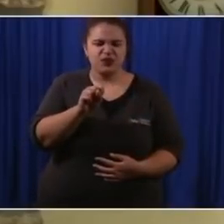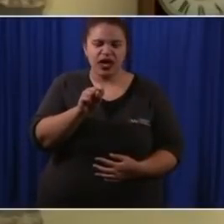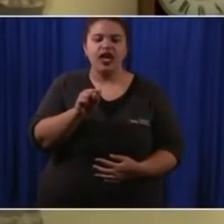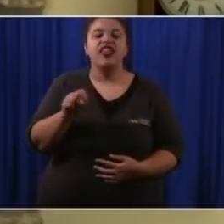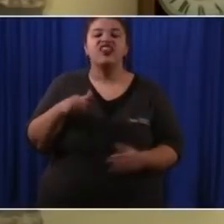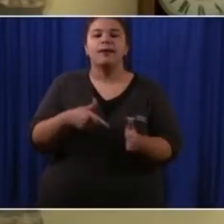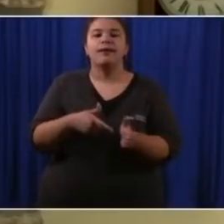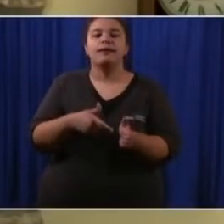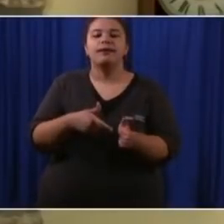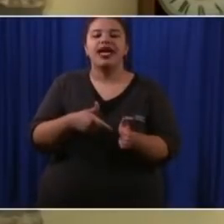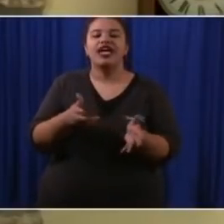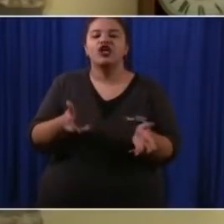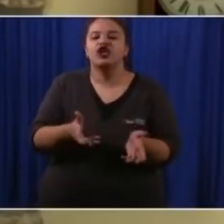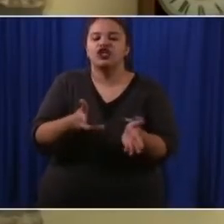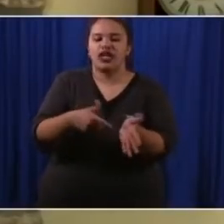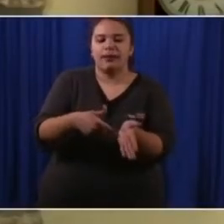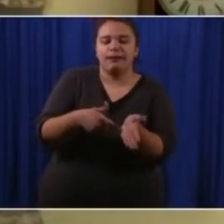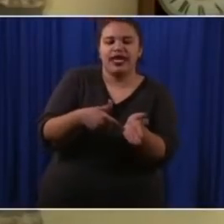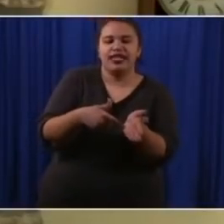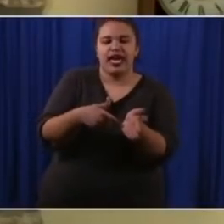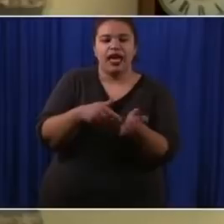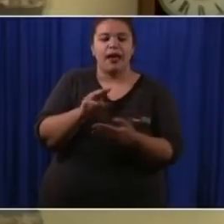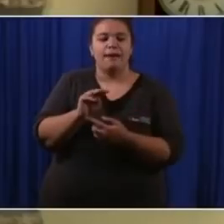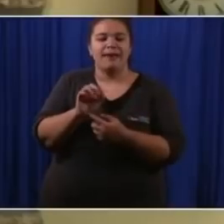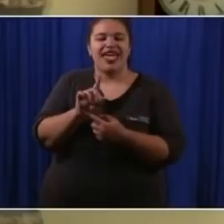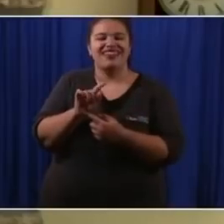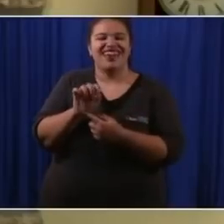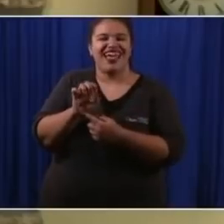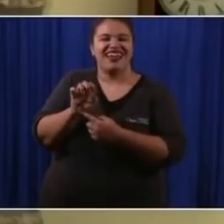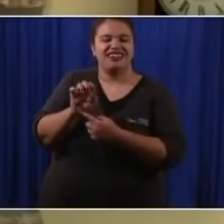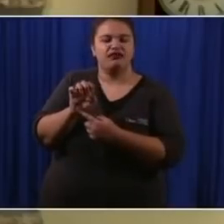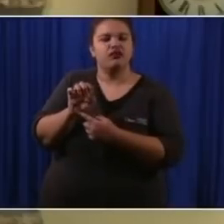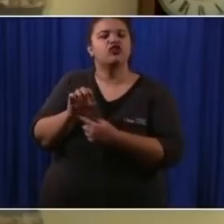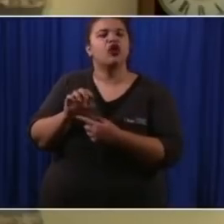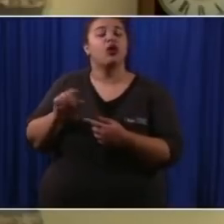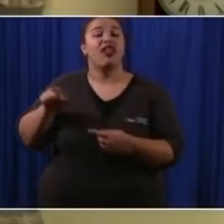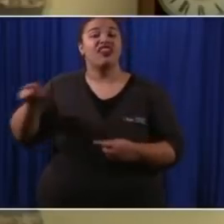minds so that they can take these mandates more seriously?